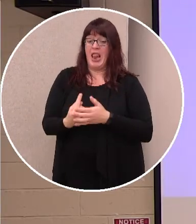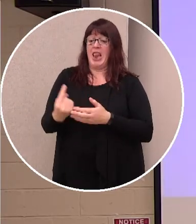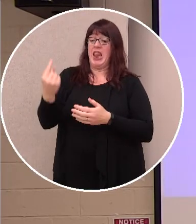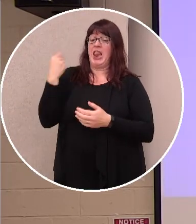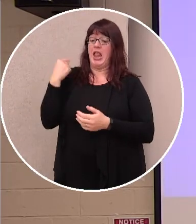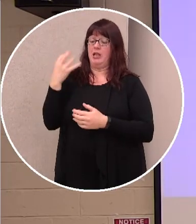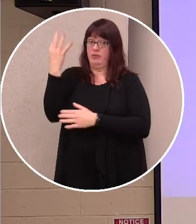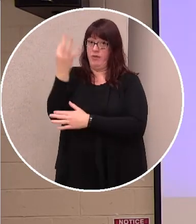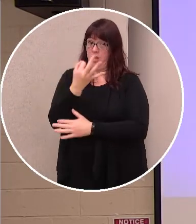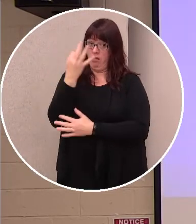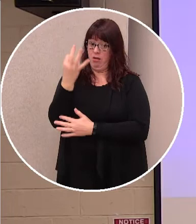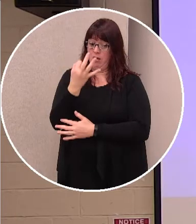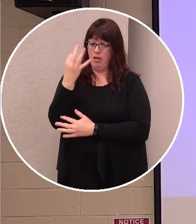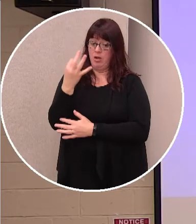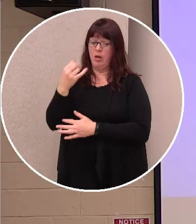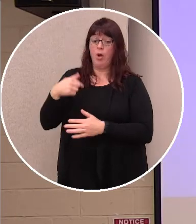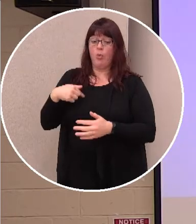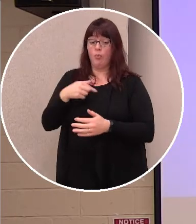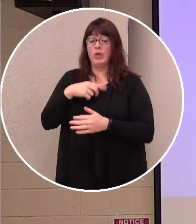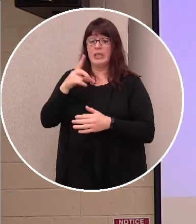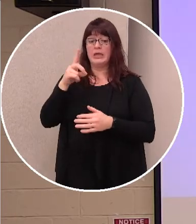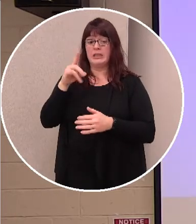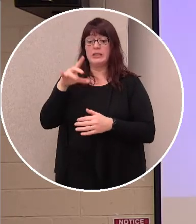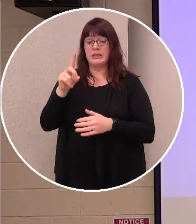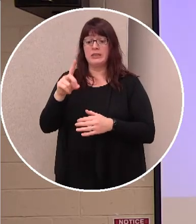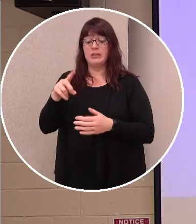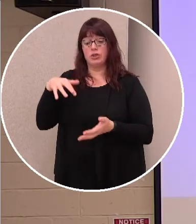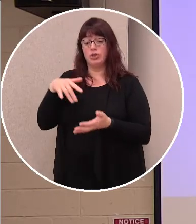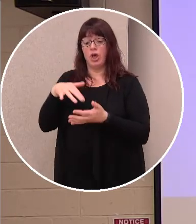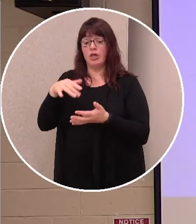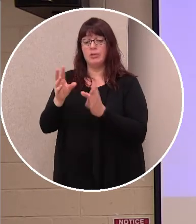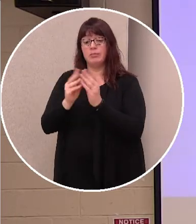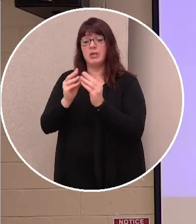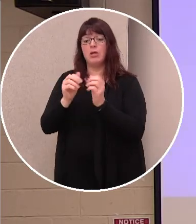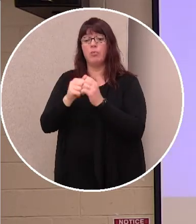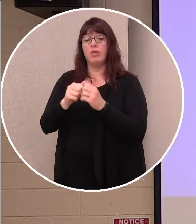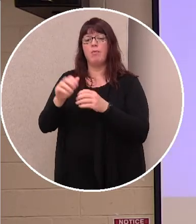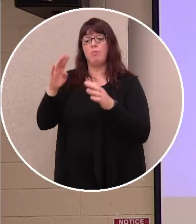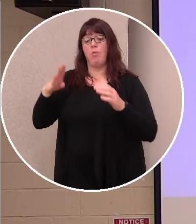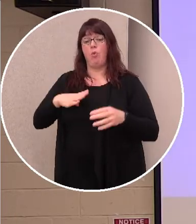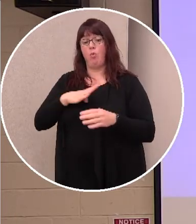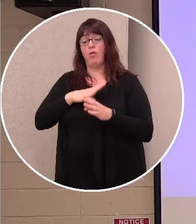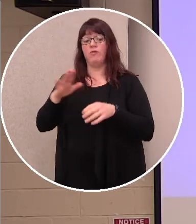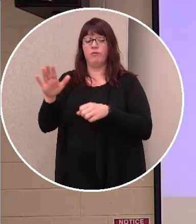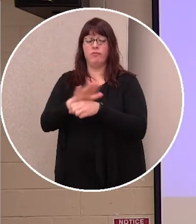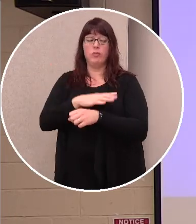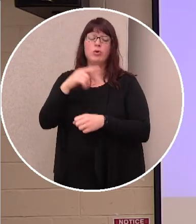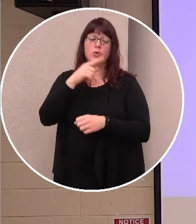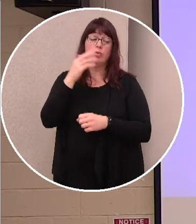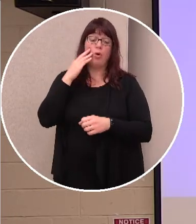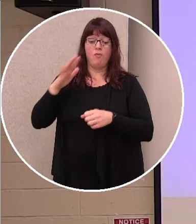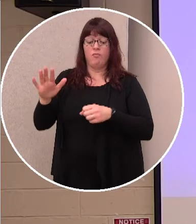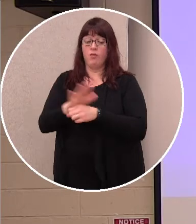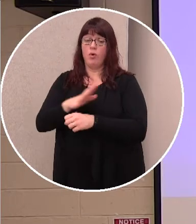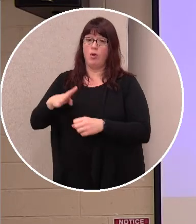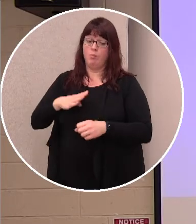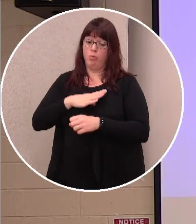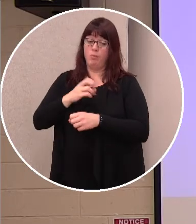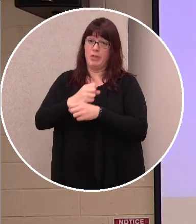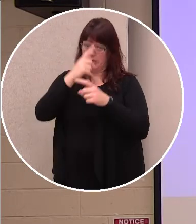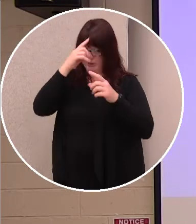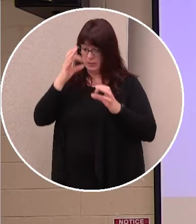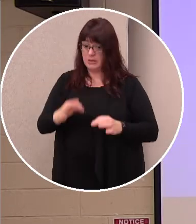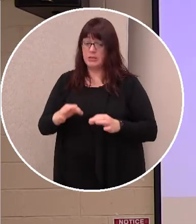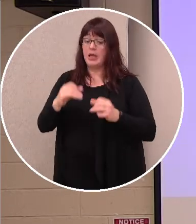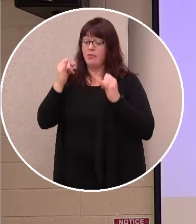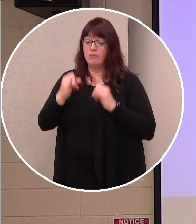weekend, we had a study session of the full board. The way the board makes decisions, and you're familiar with this, the full board makes a decision. It's not an